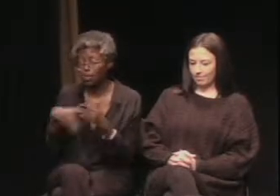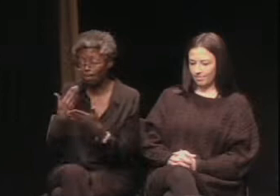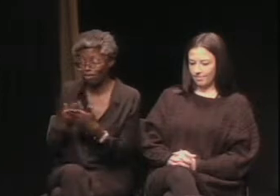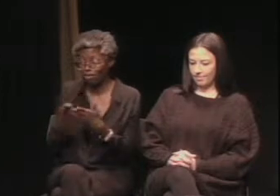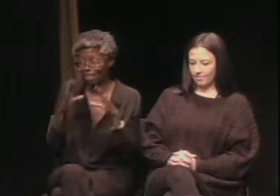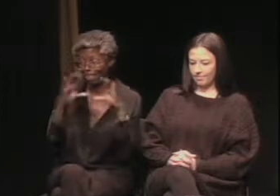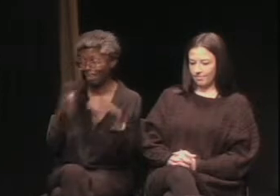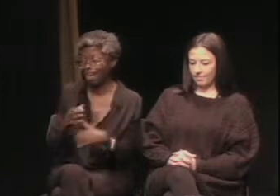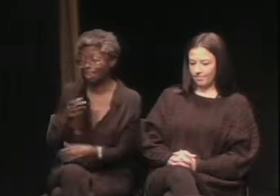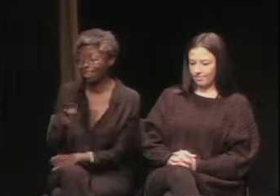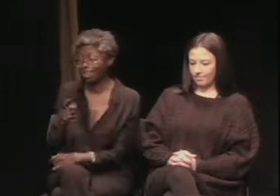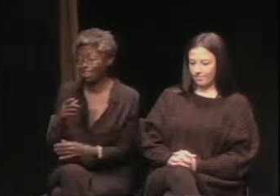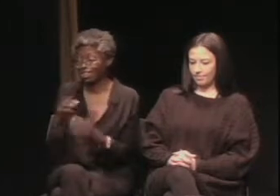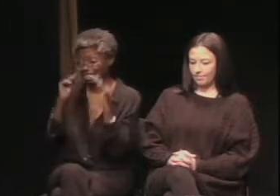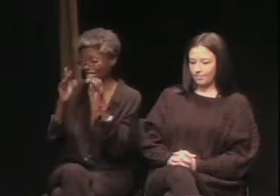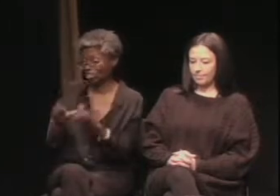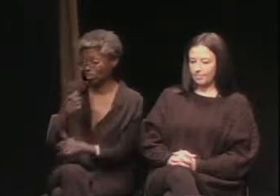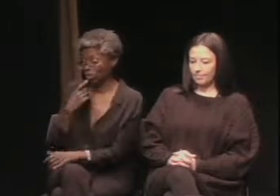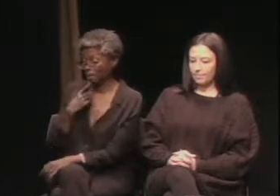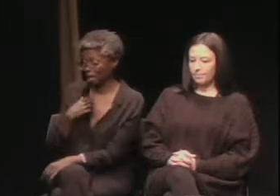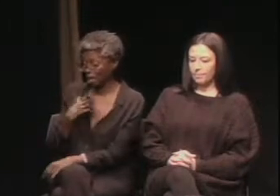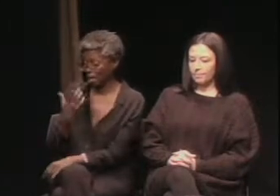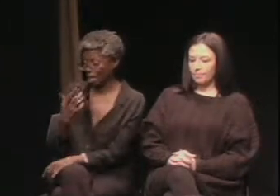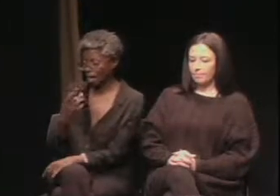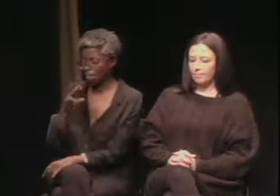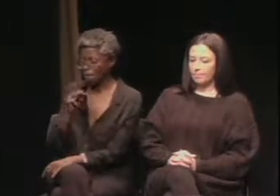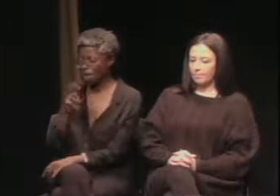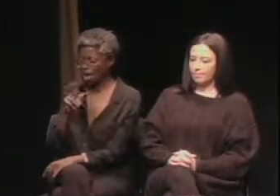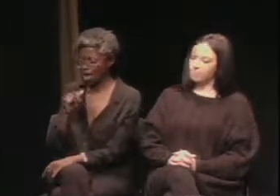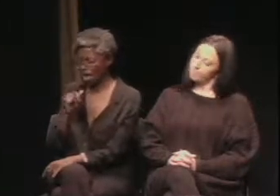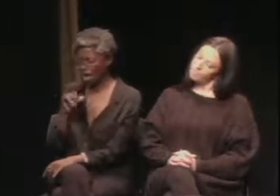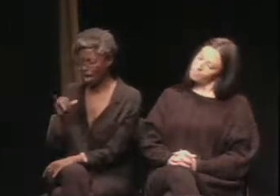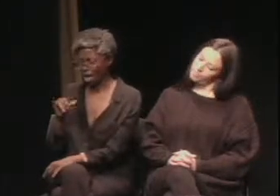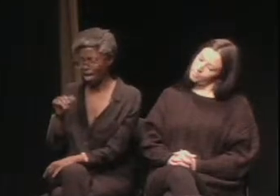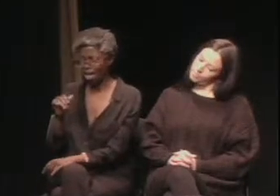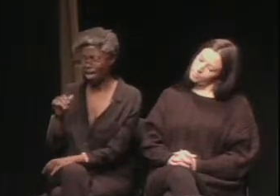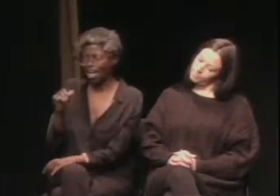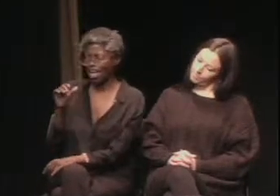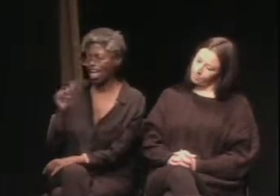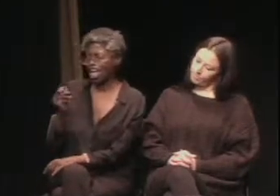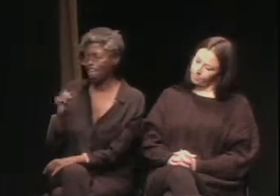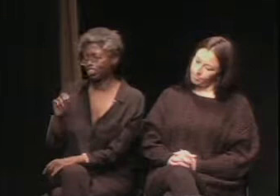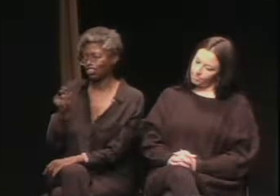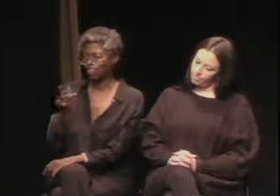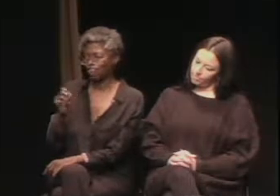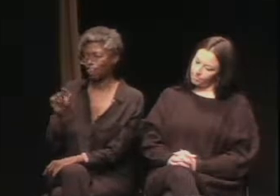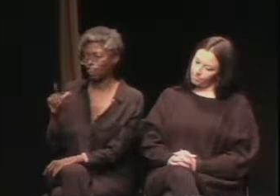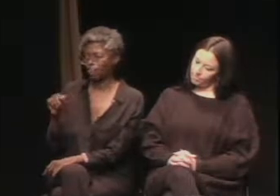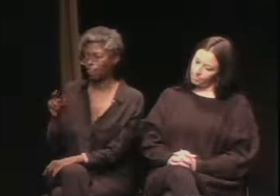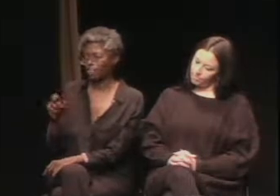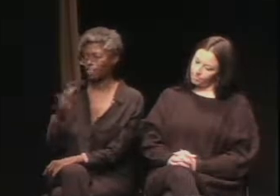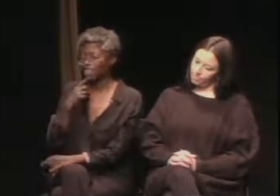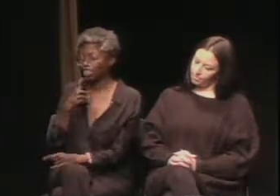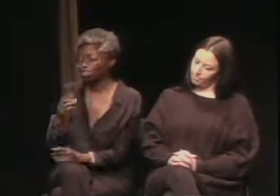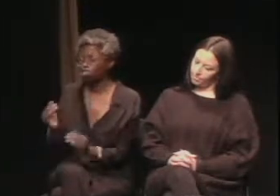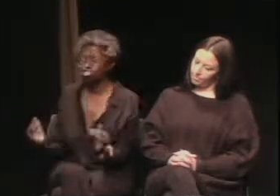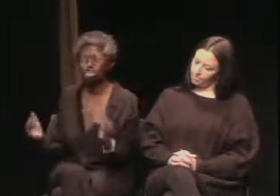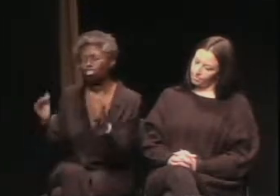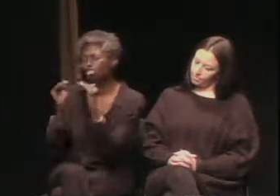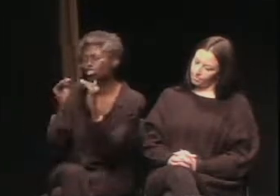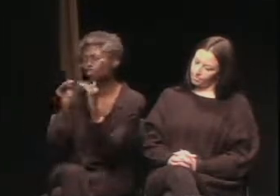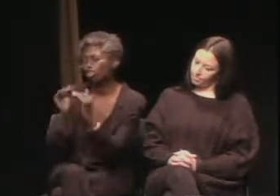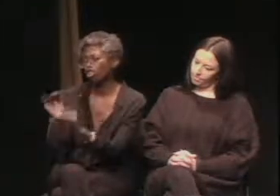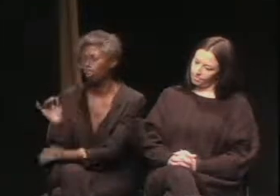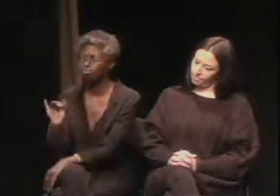class and this teacher said Maya Angelou was saying that she was just as good as white women, yeah. I was like,